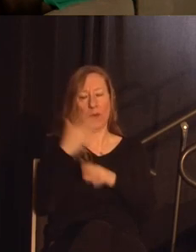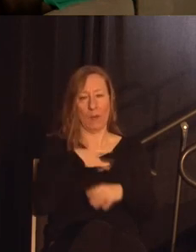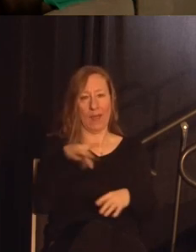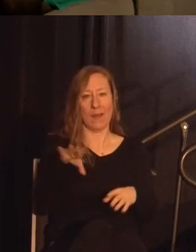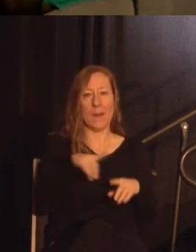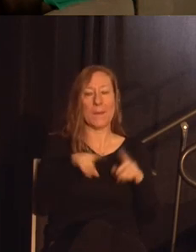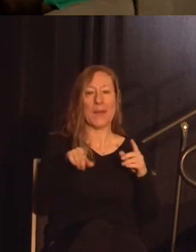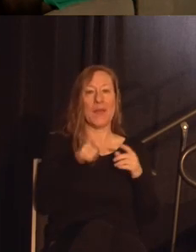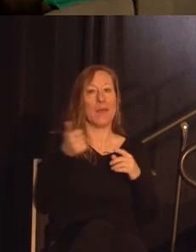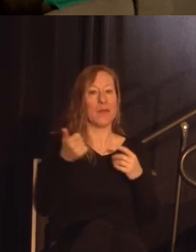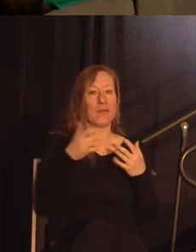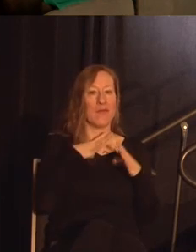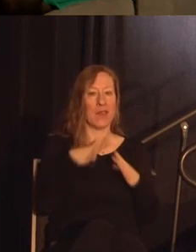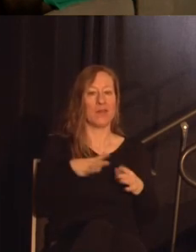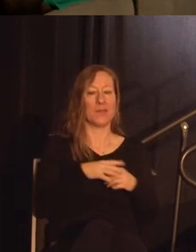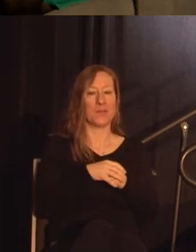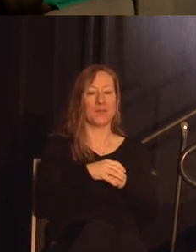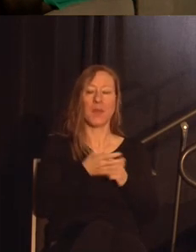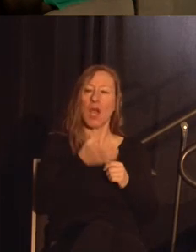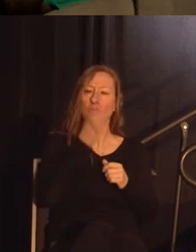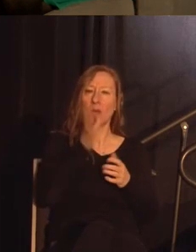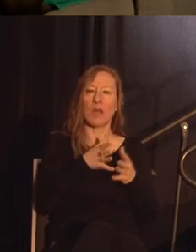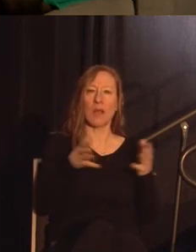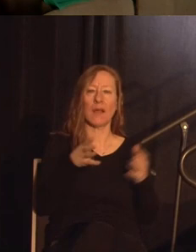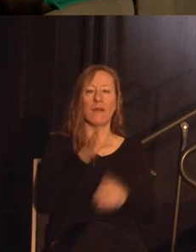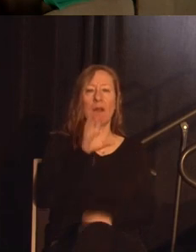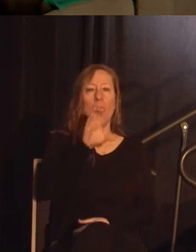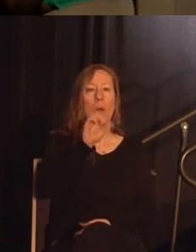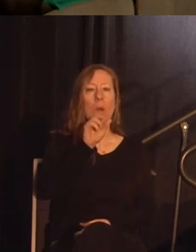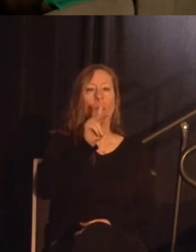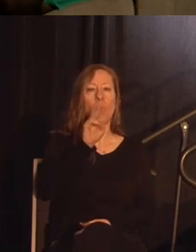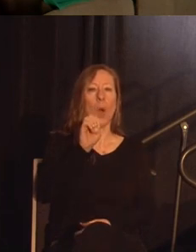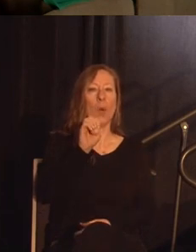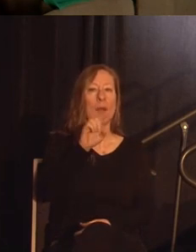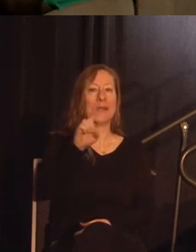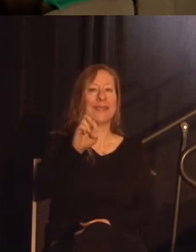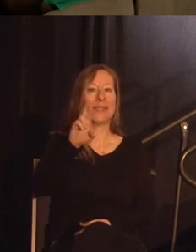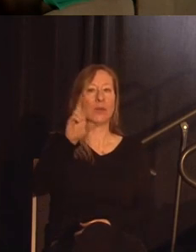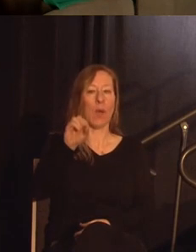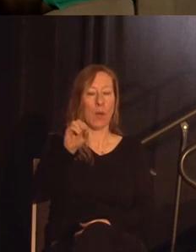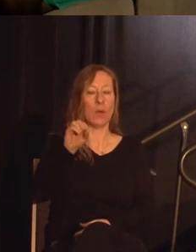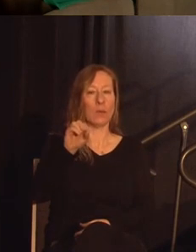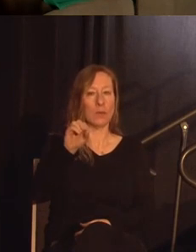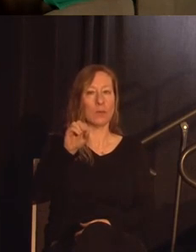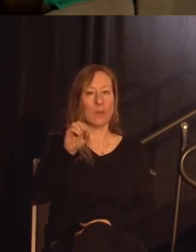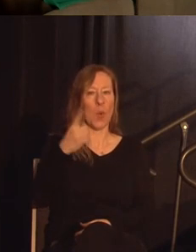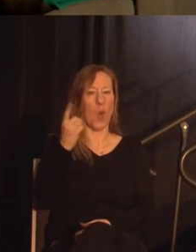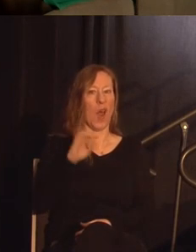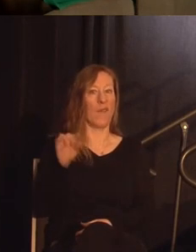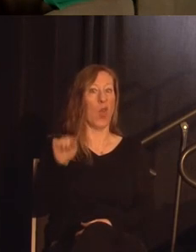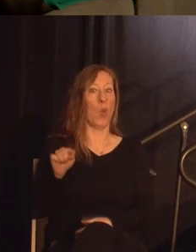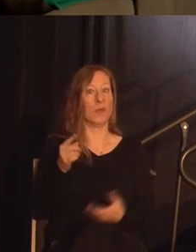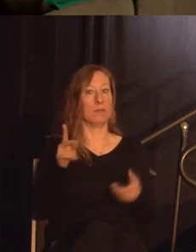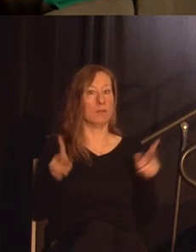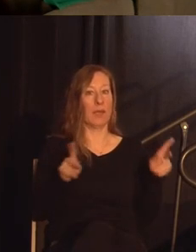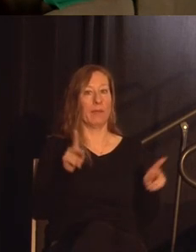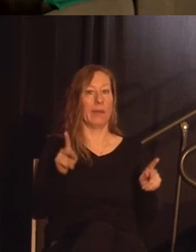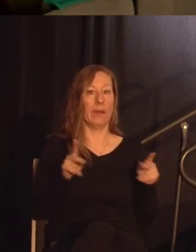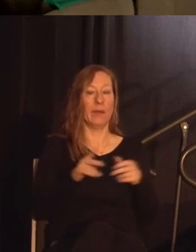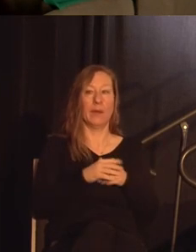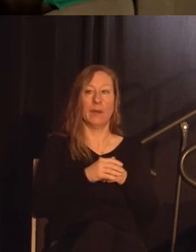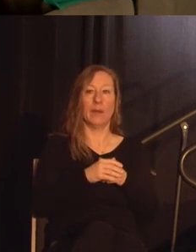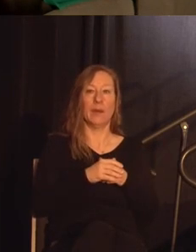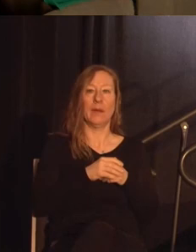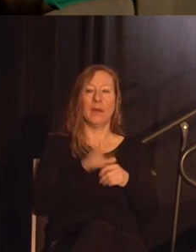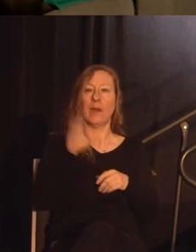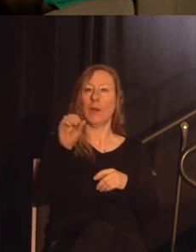And then I drink a lot of Coke Zero. I'm one of those people. Like, apparently there's a rivalry